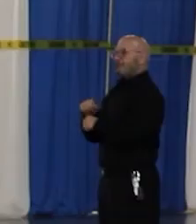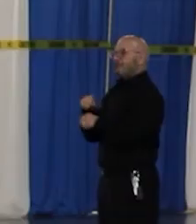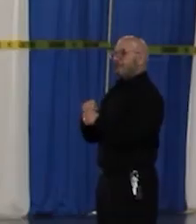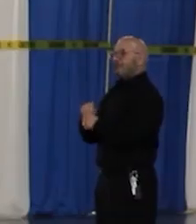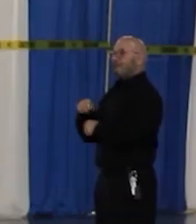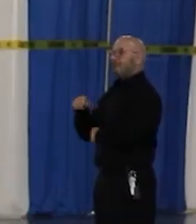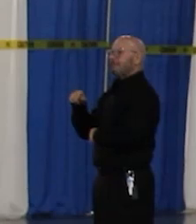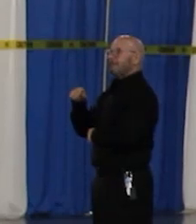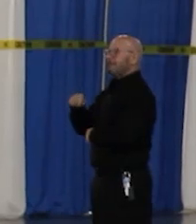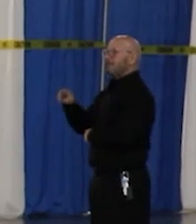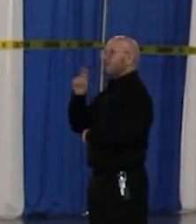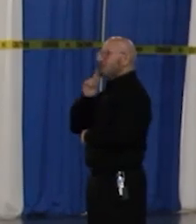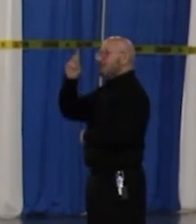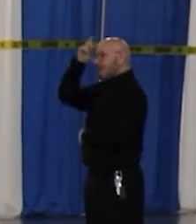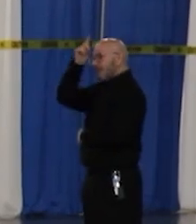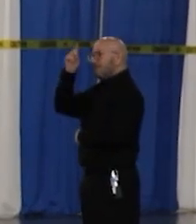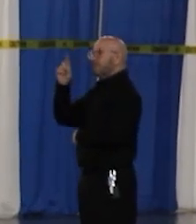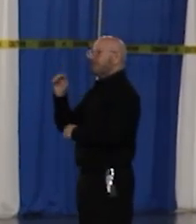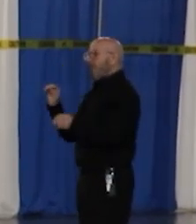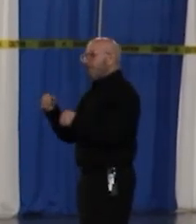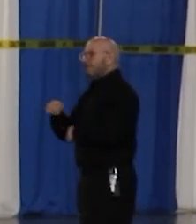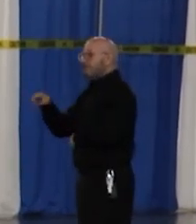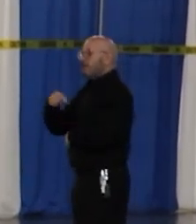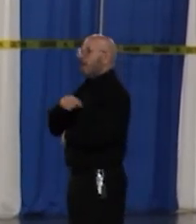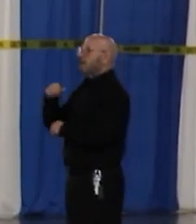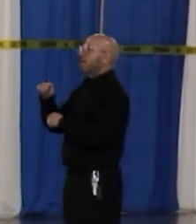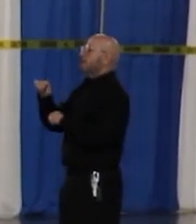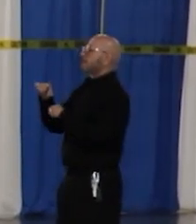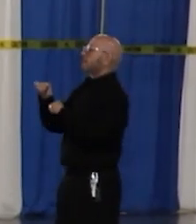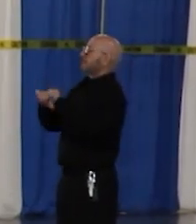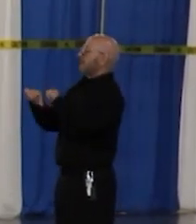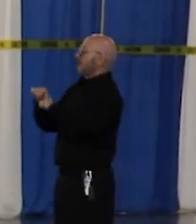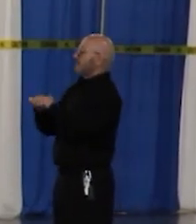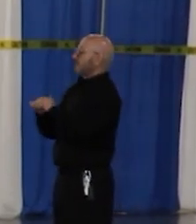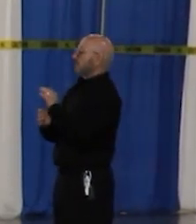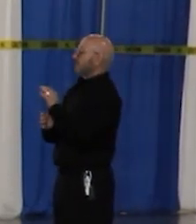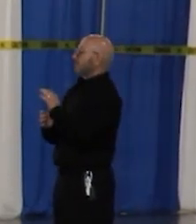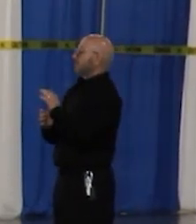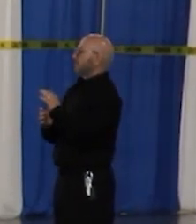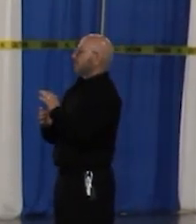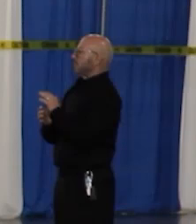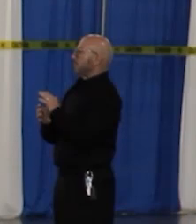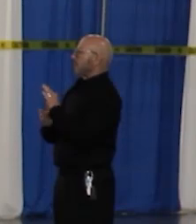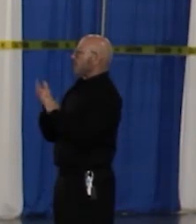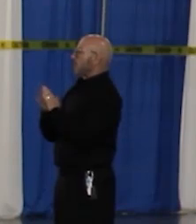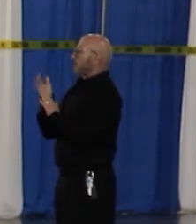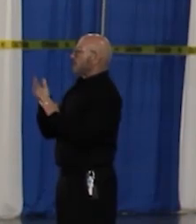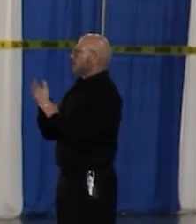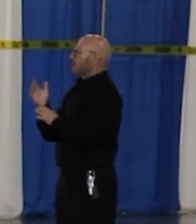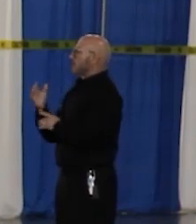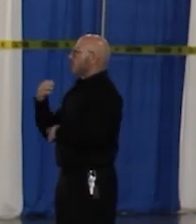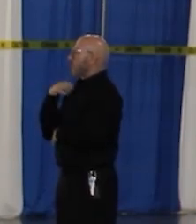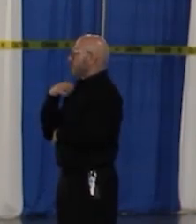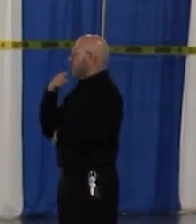office. I was a science and operations officer there for about 16 years, and